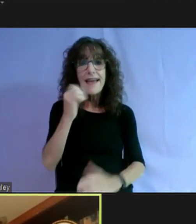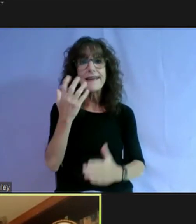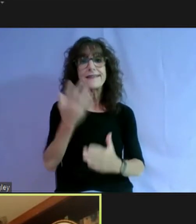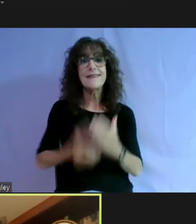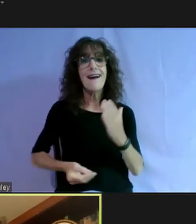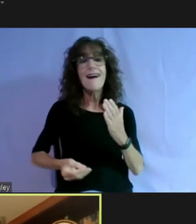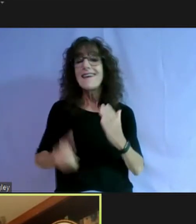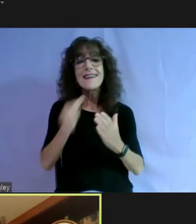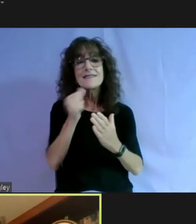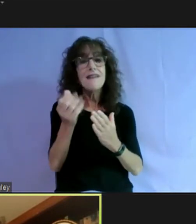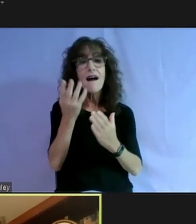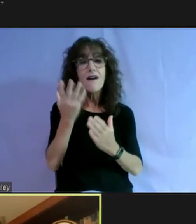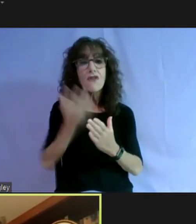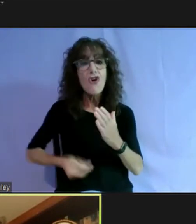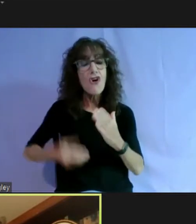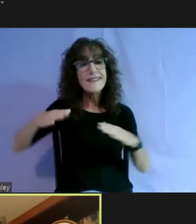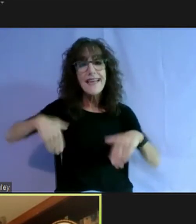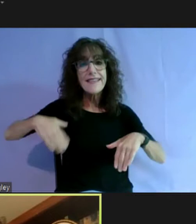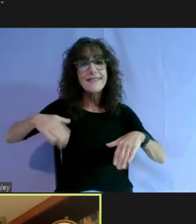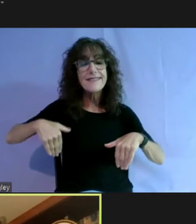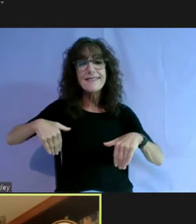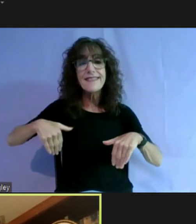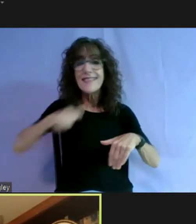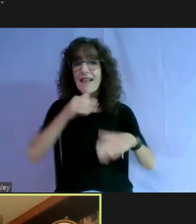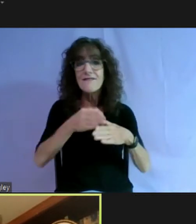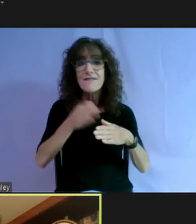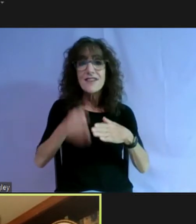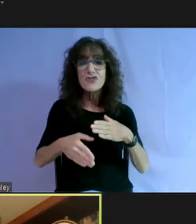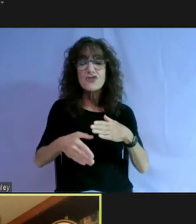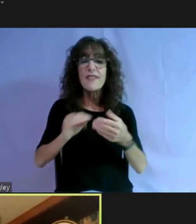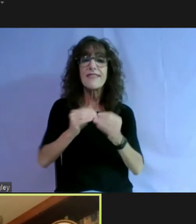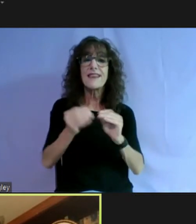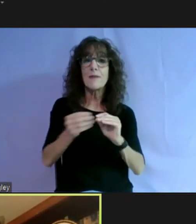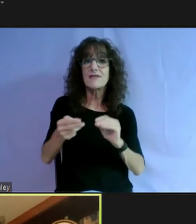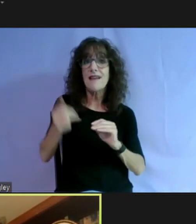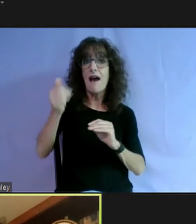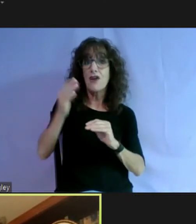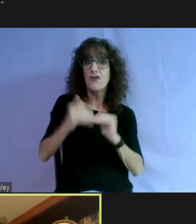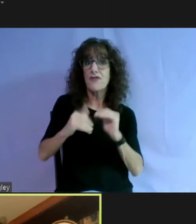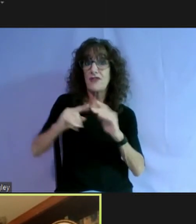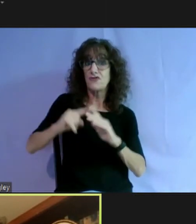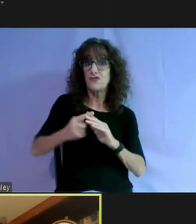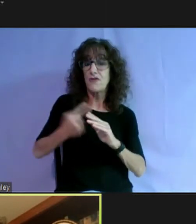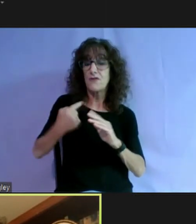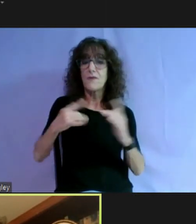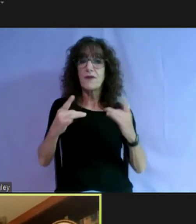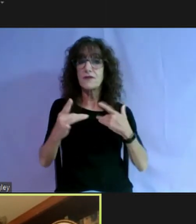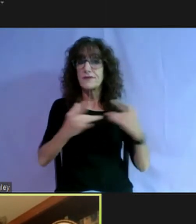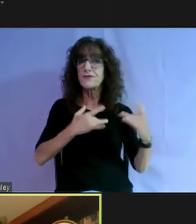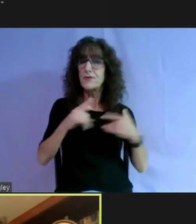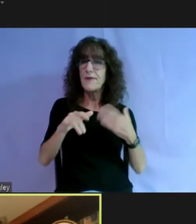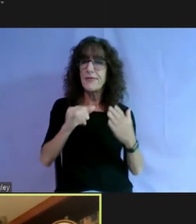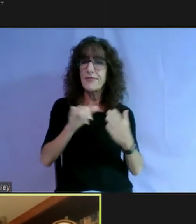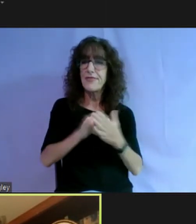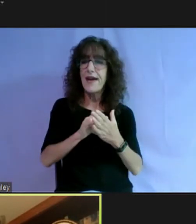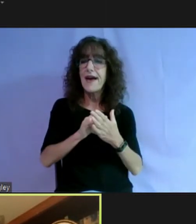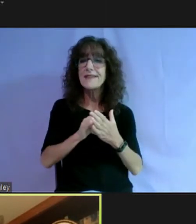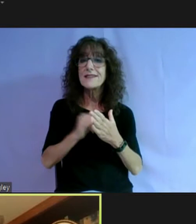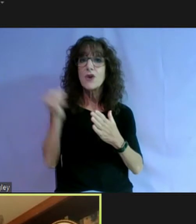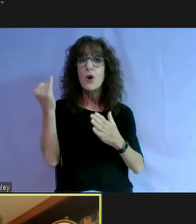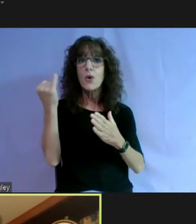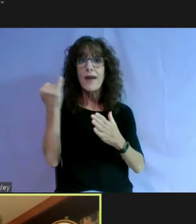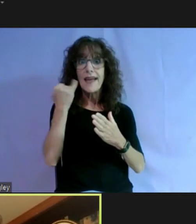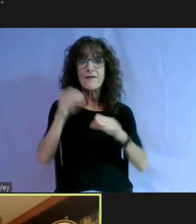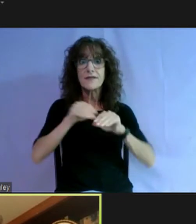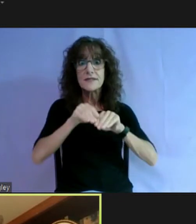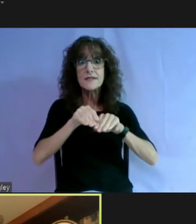gone away yet. We're at numbers that were higher than when we started, when we were very concerned about this, so that if spread